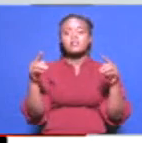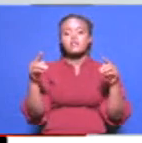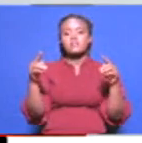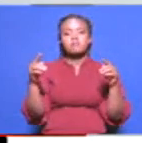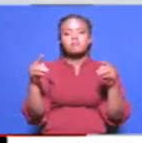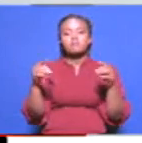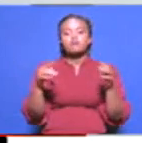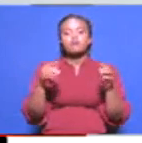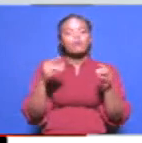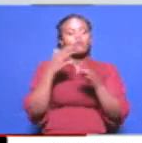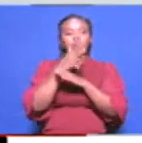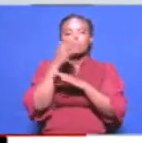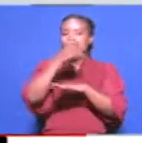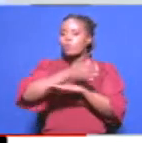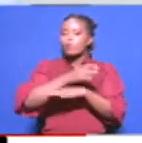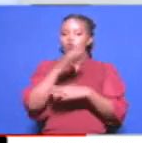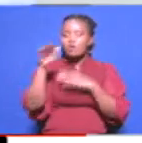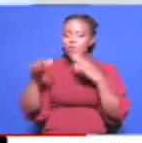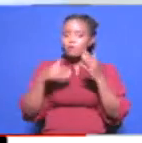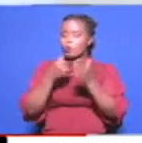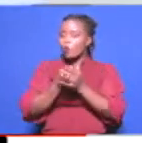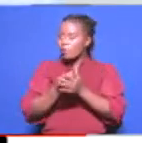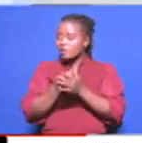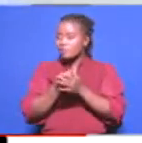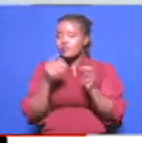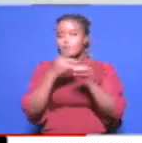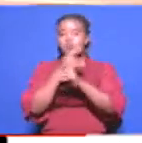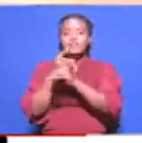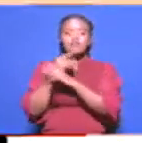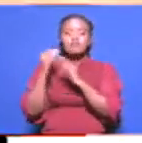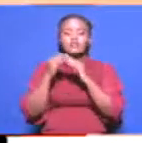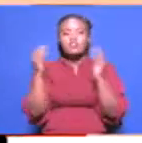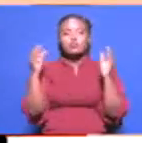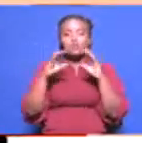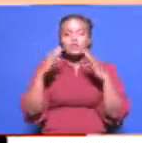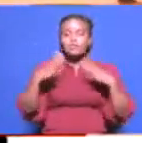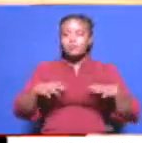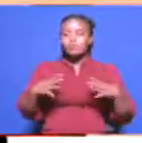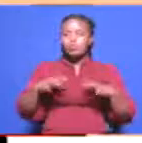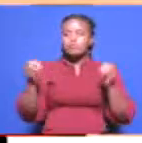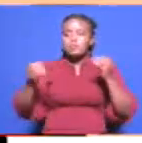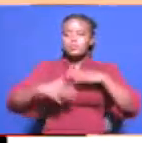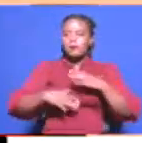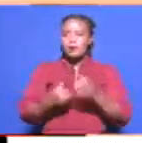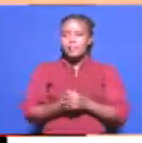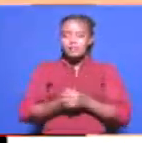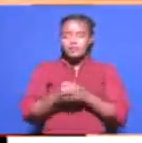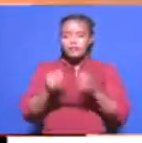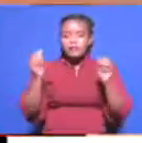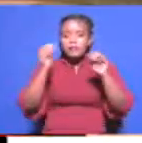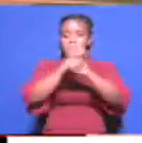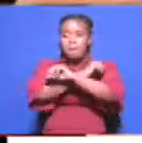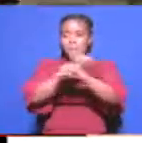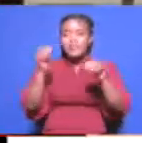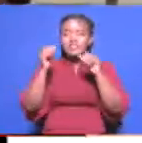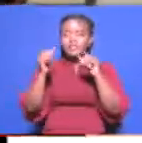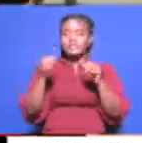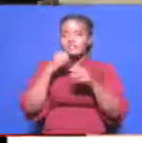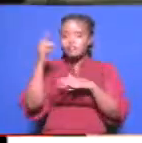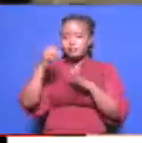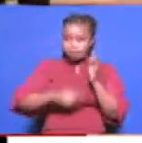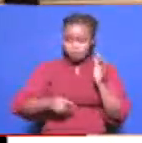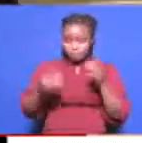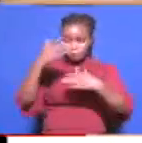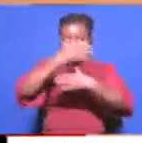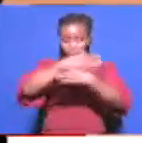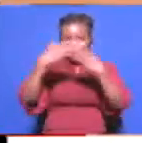kushinda viwango ambavyo dunia itashangaa. The head of state hailed the construction of the world-class sporting